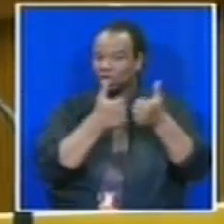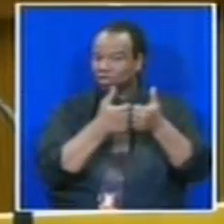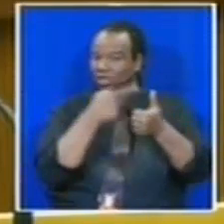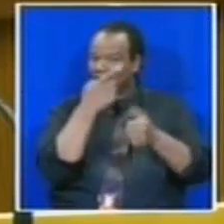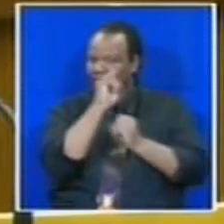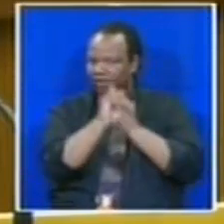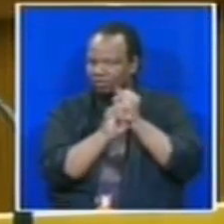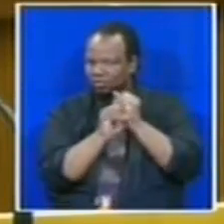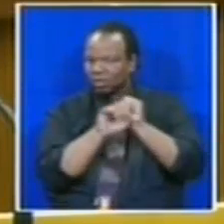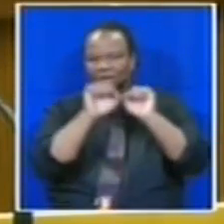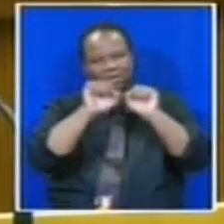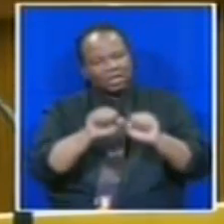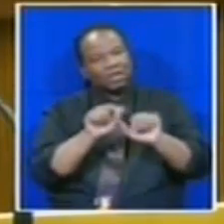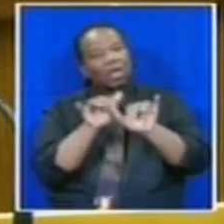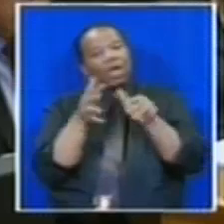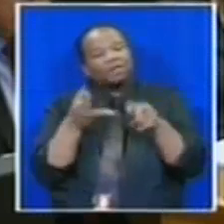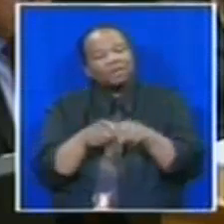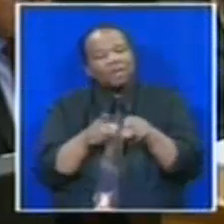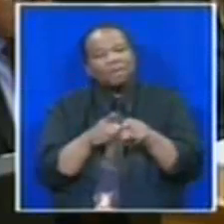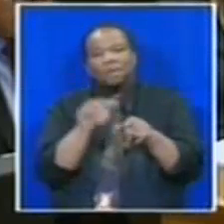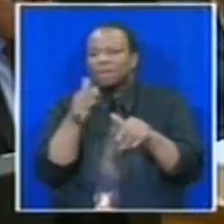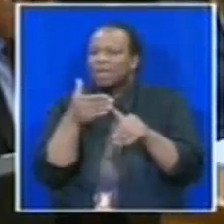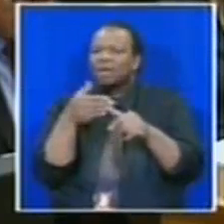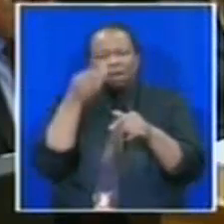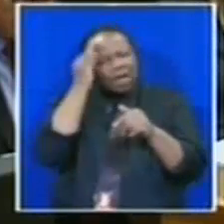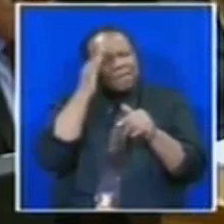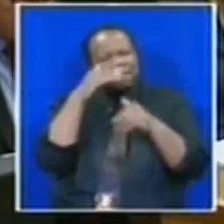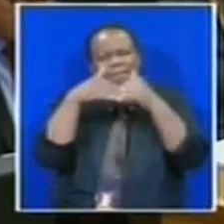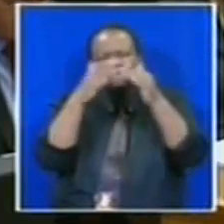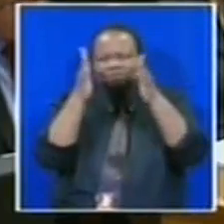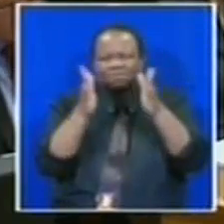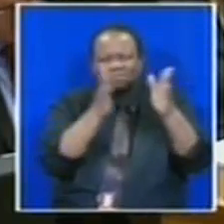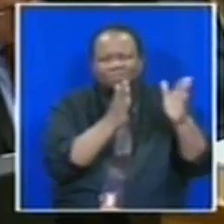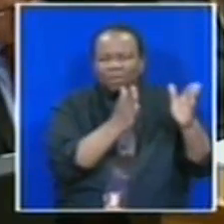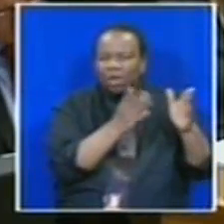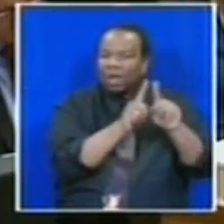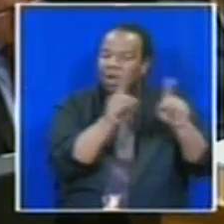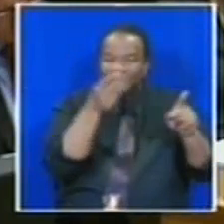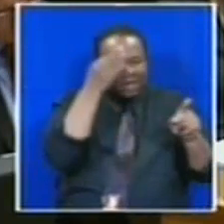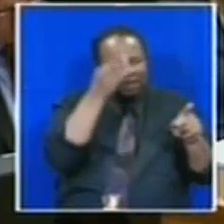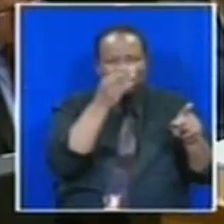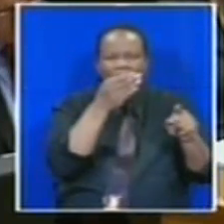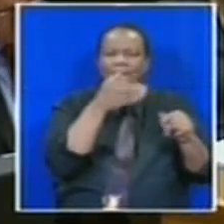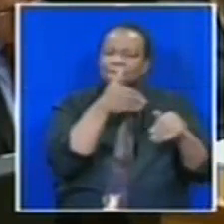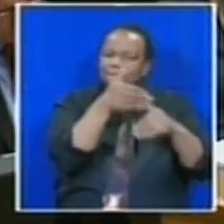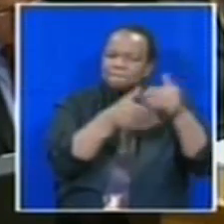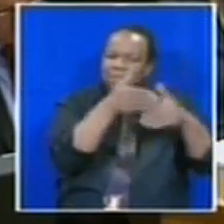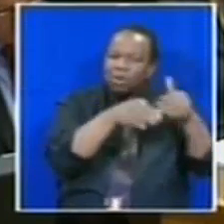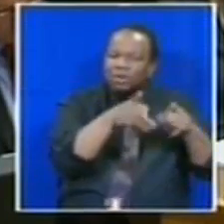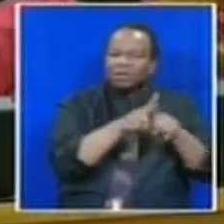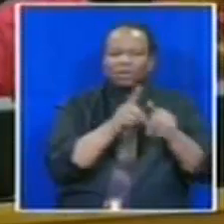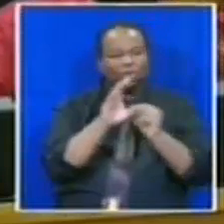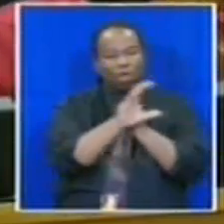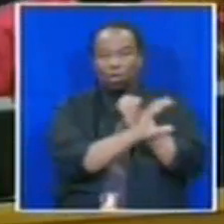the architecture of government is sound, and there is progress in government as a whole. The Constitution, the rule